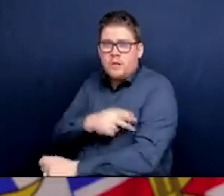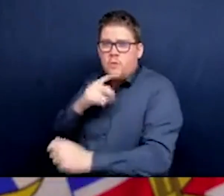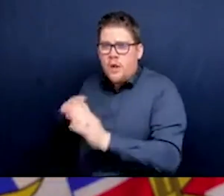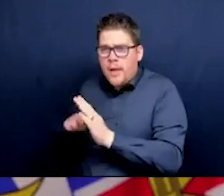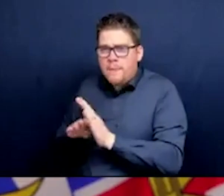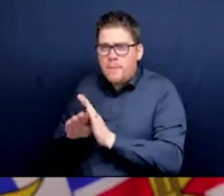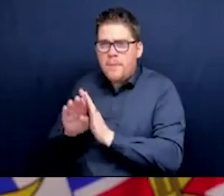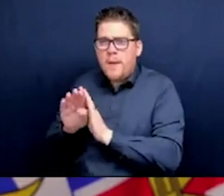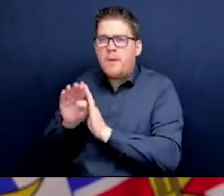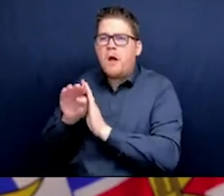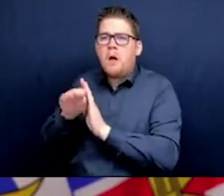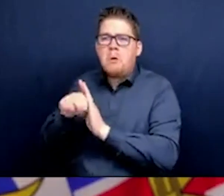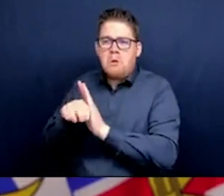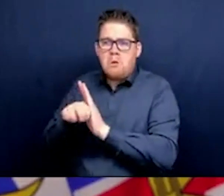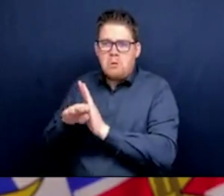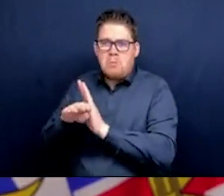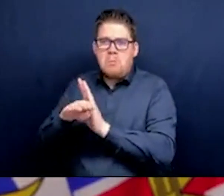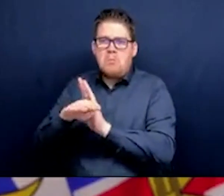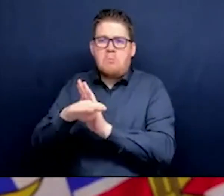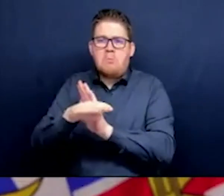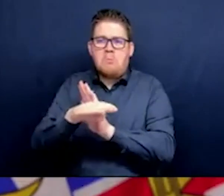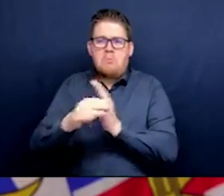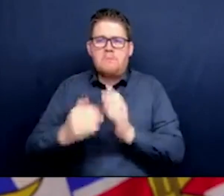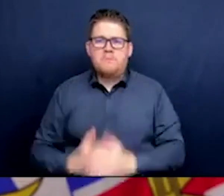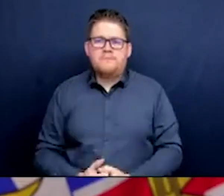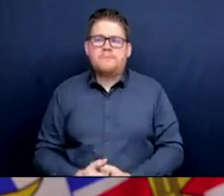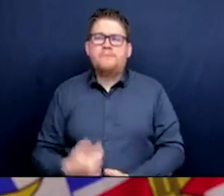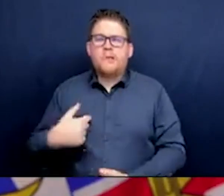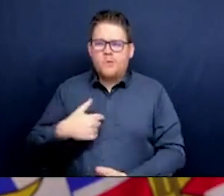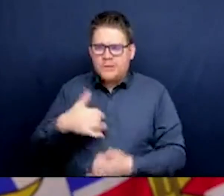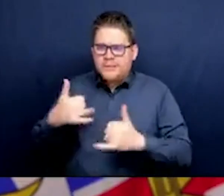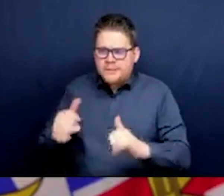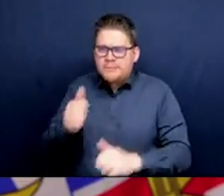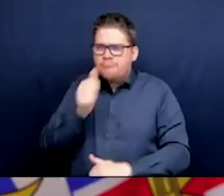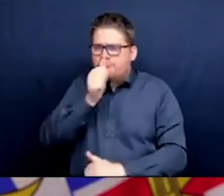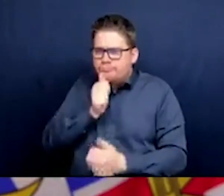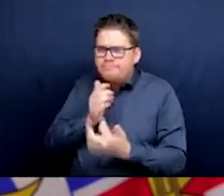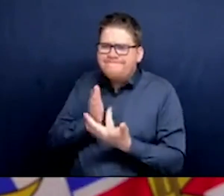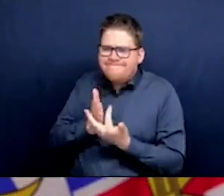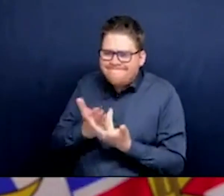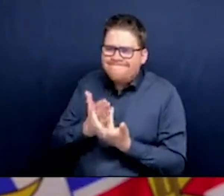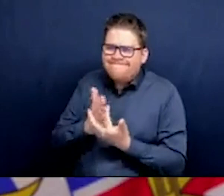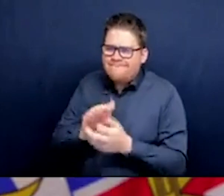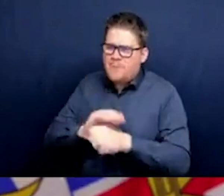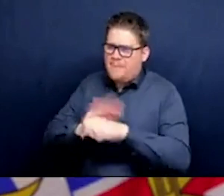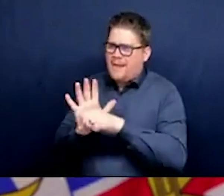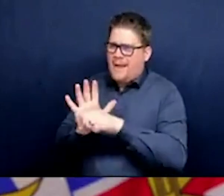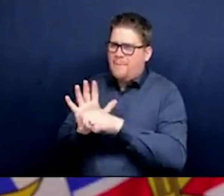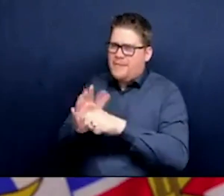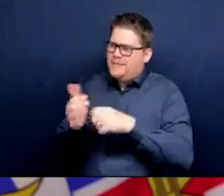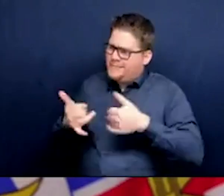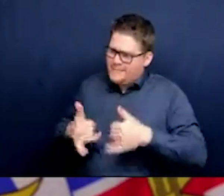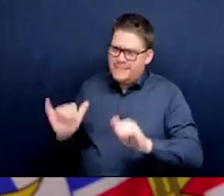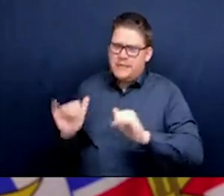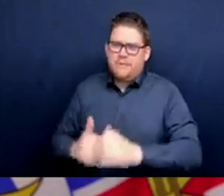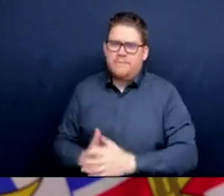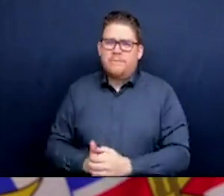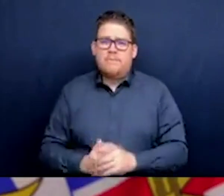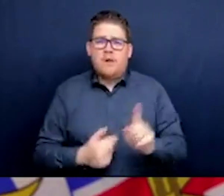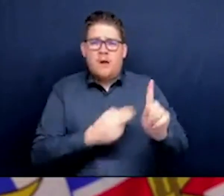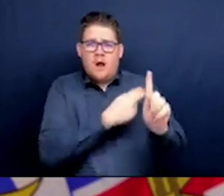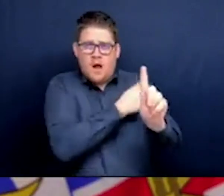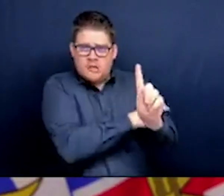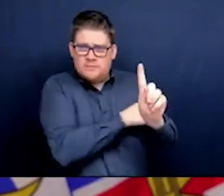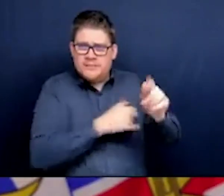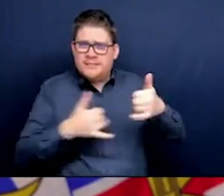we know there are still strains on the healthcare system. And as we come together more frequently with more people, the virus